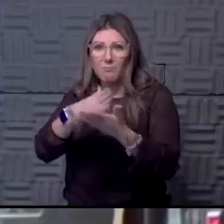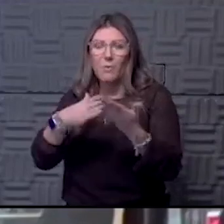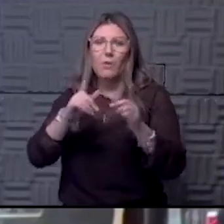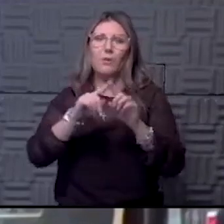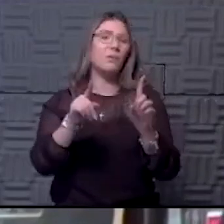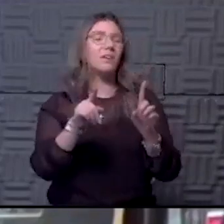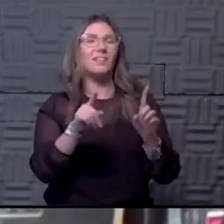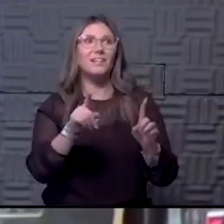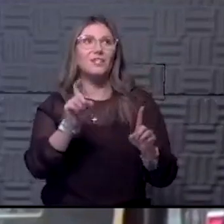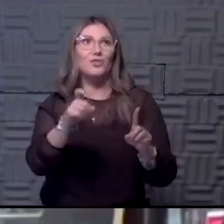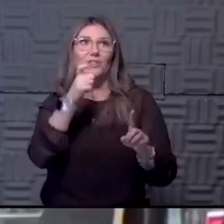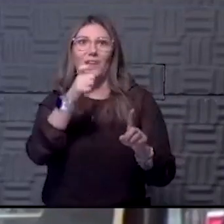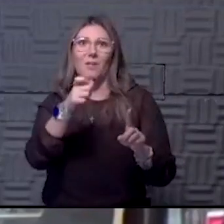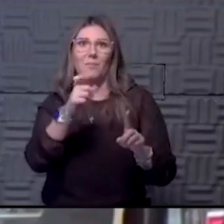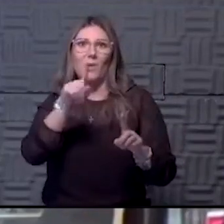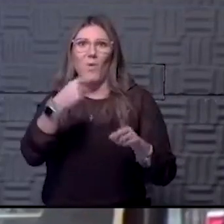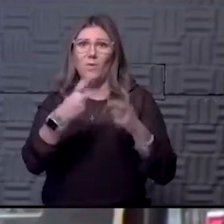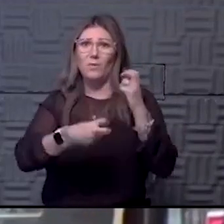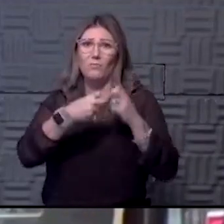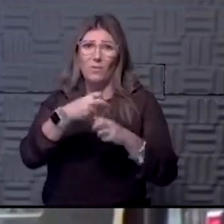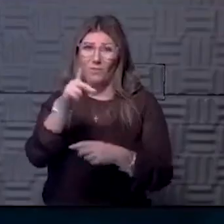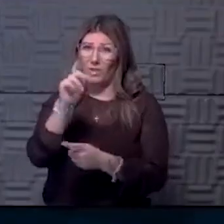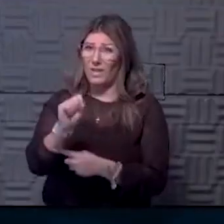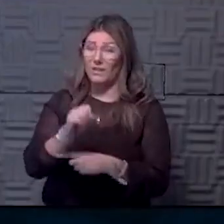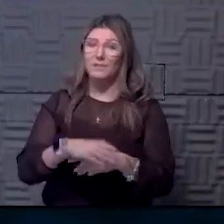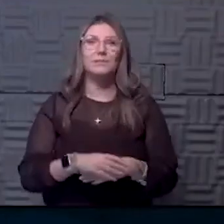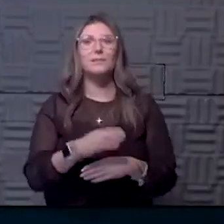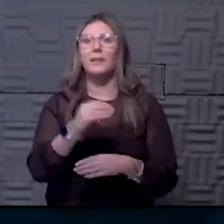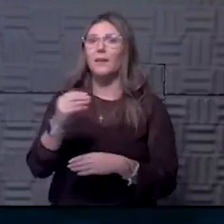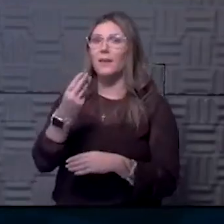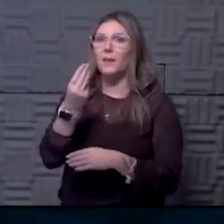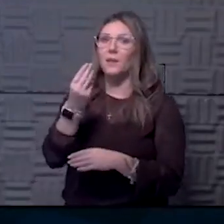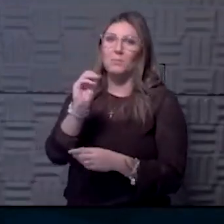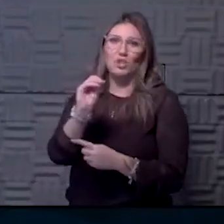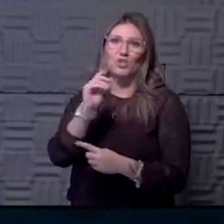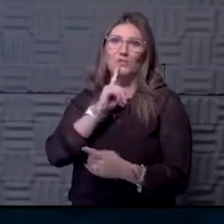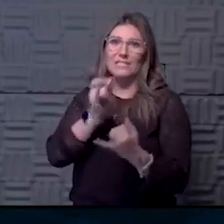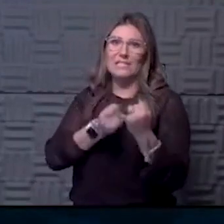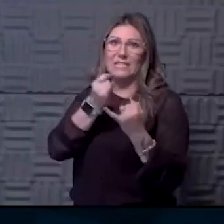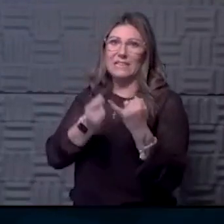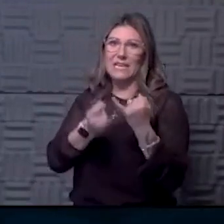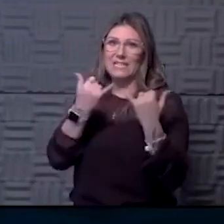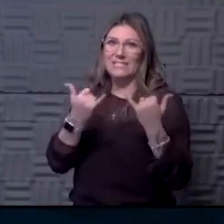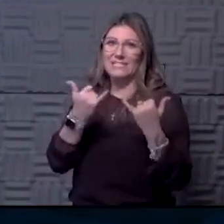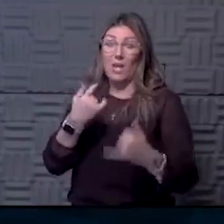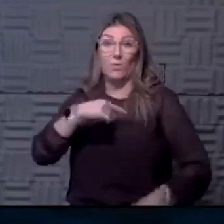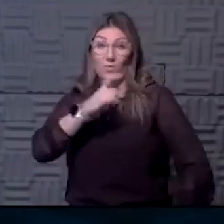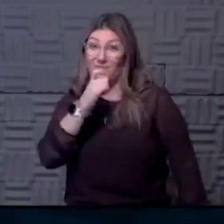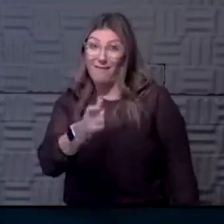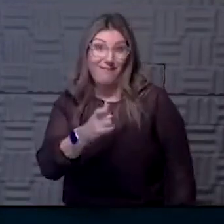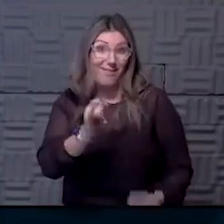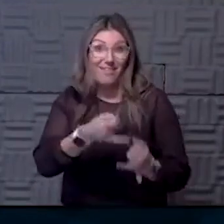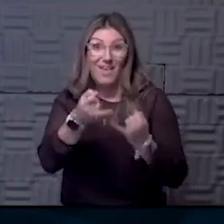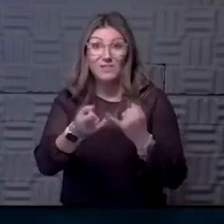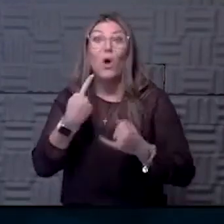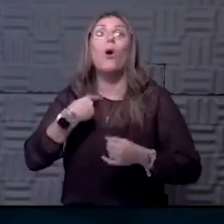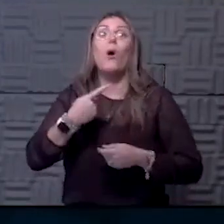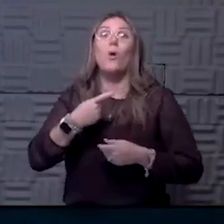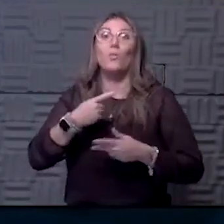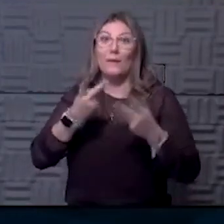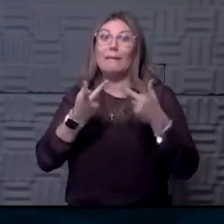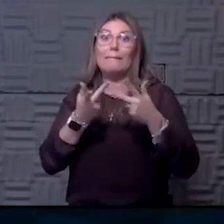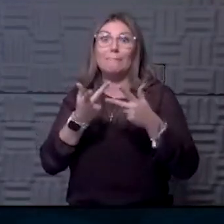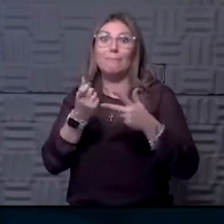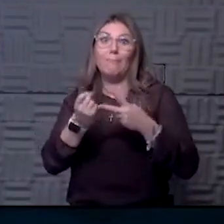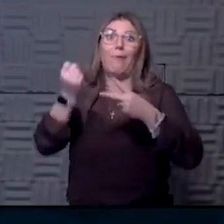not, wouldn't be just a problem for Kansas. Well, now Missouri's last, so we don't have to be last anymore. We traded places. Okay.